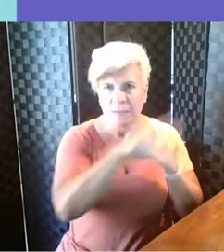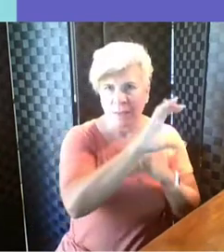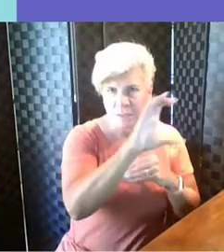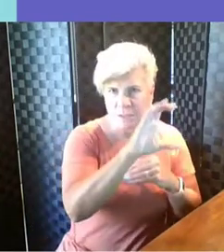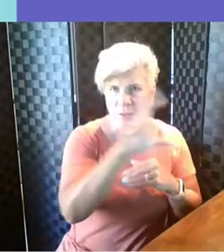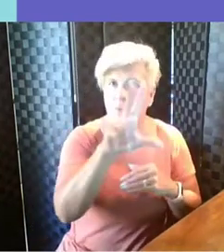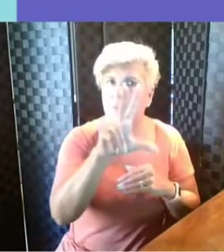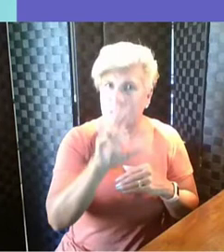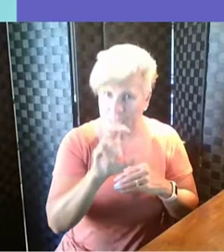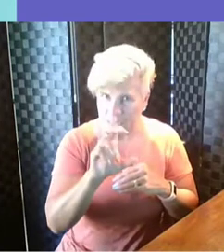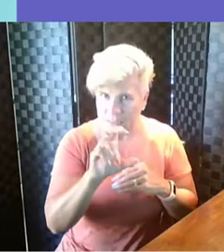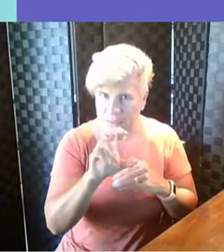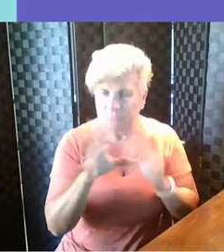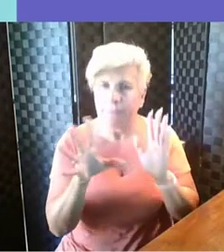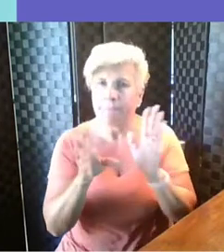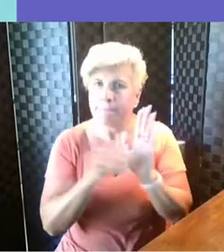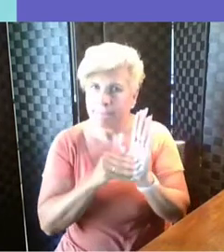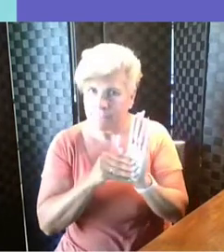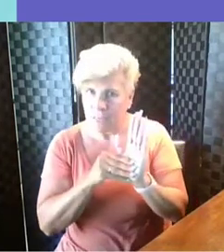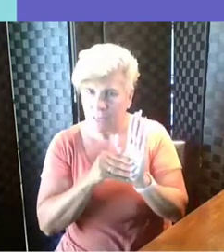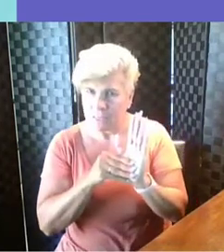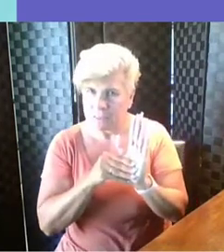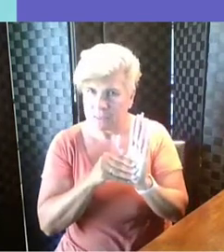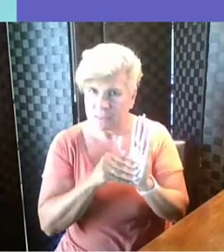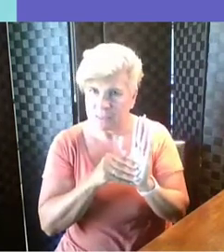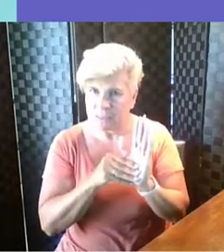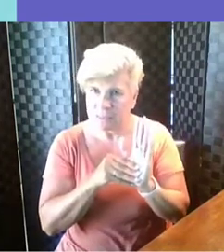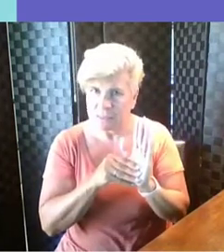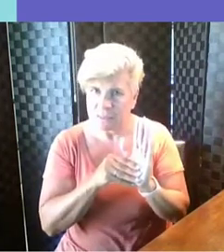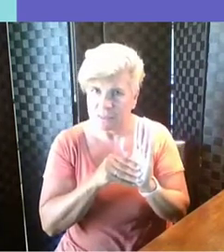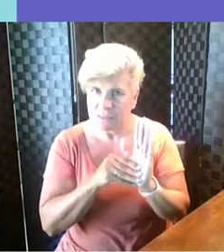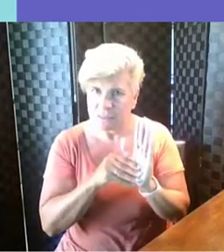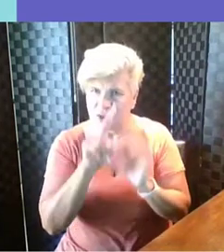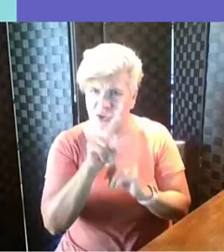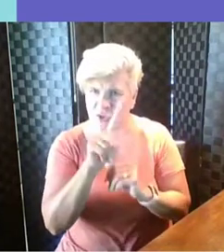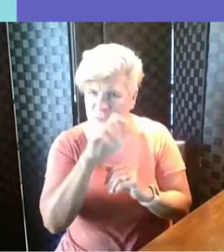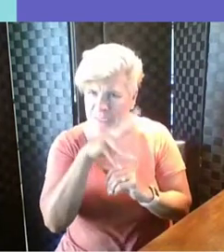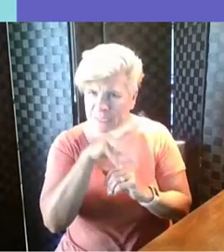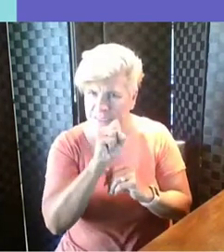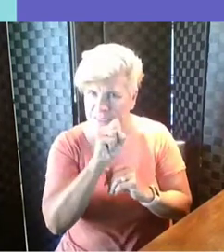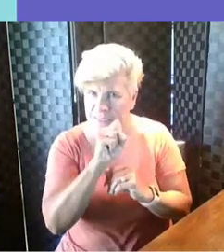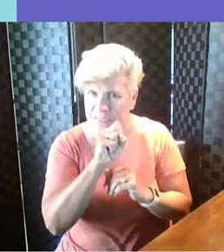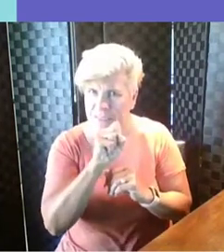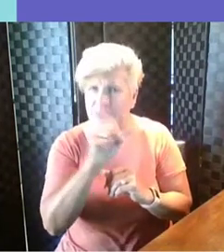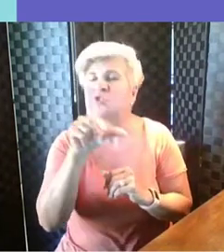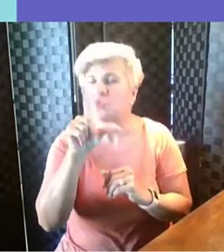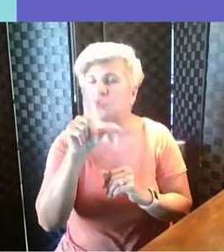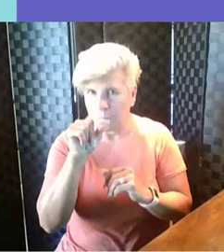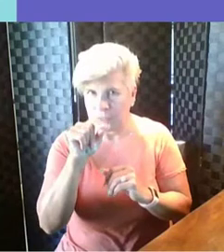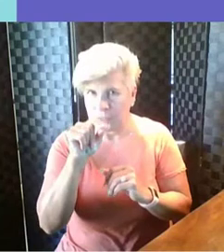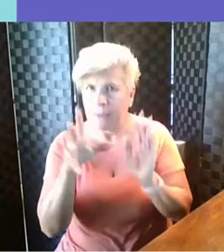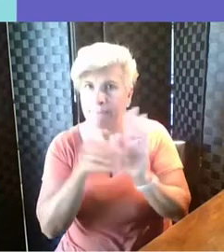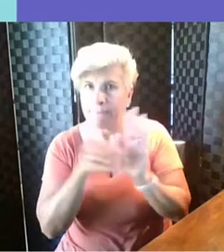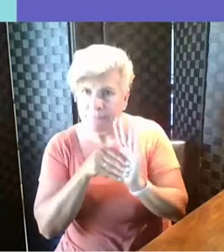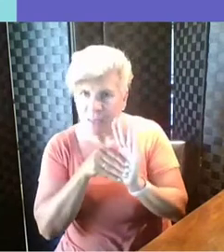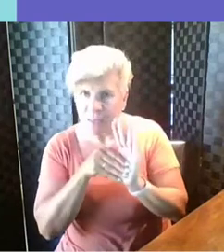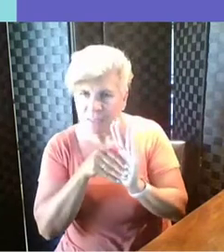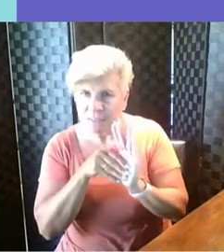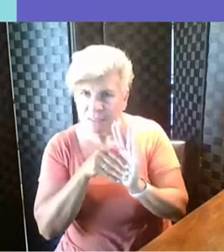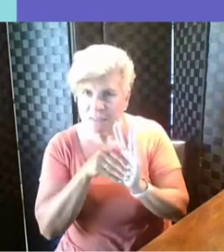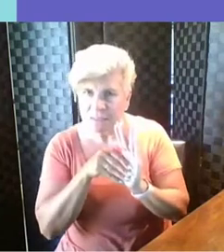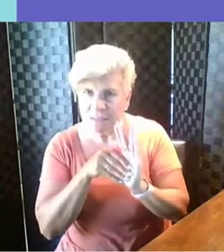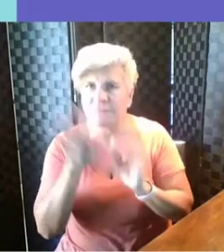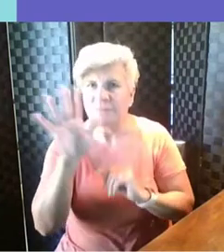got 300 plus, what are you thinking? 20, good,